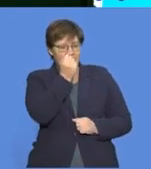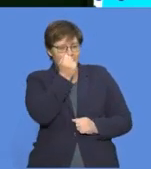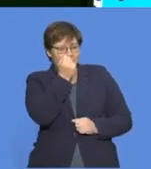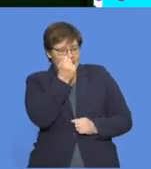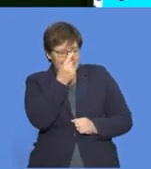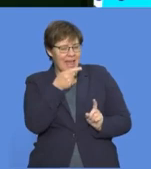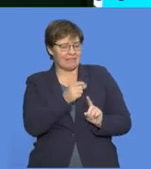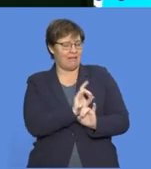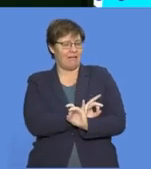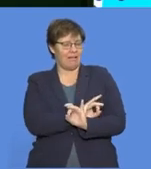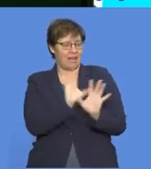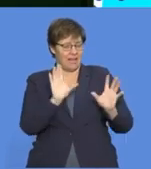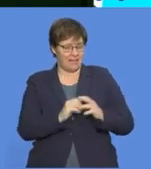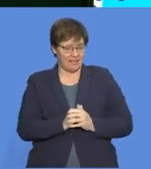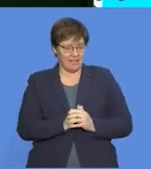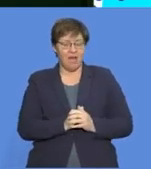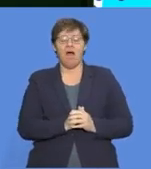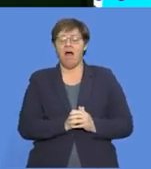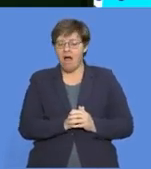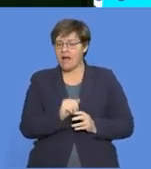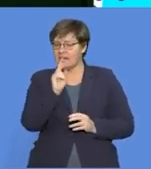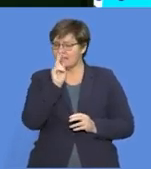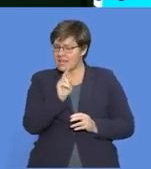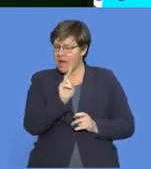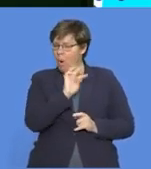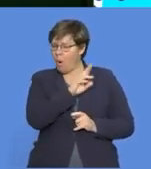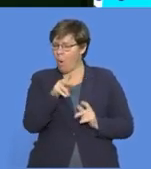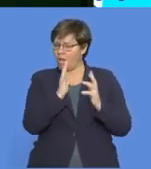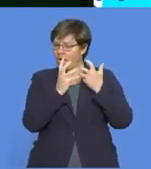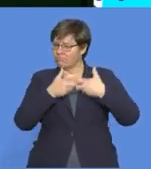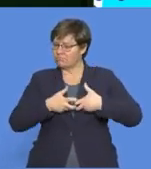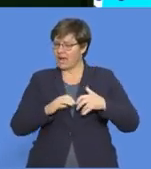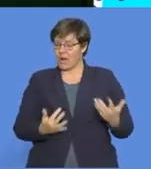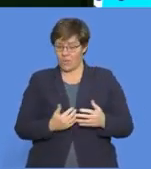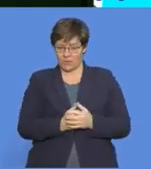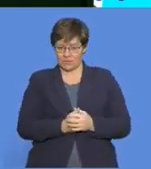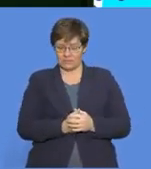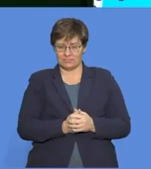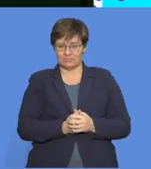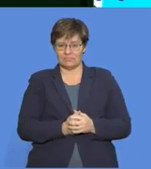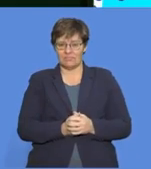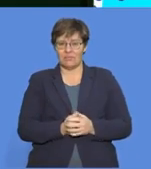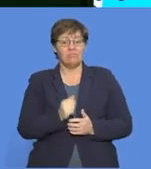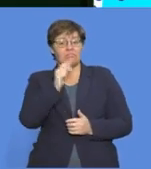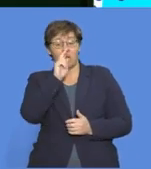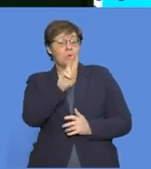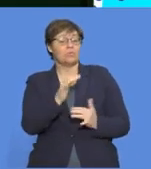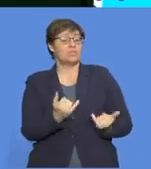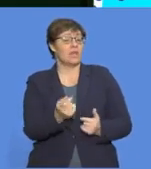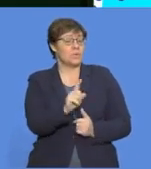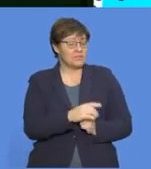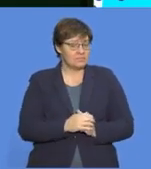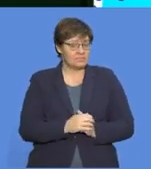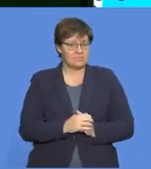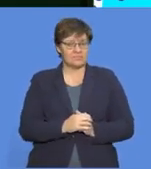you will understand this particular section and be able to see how everything fits together. What we are going to